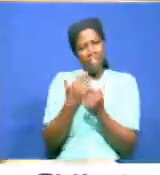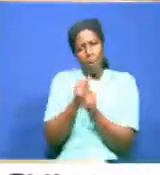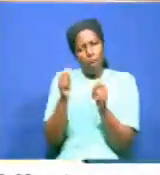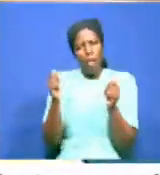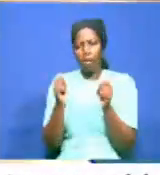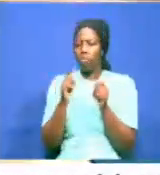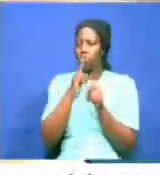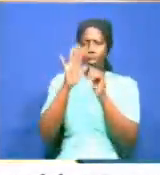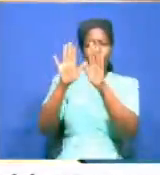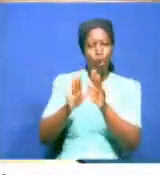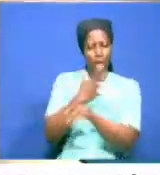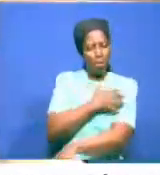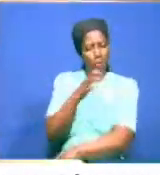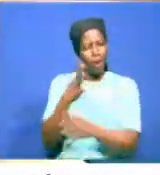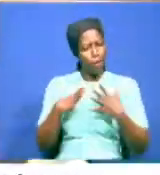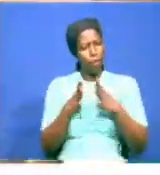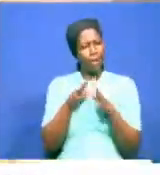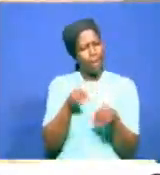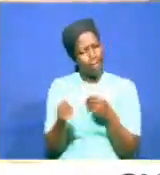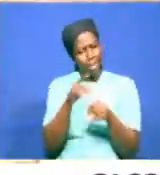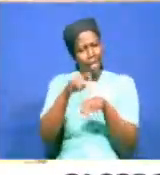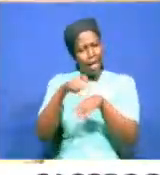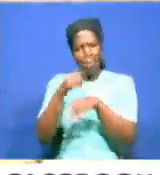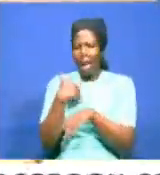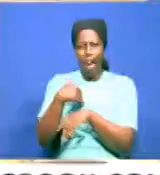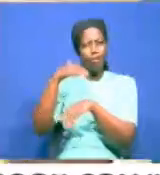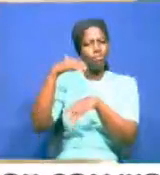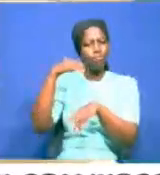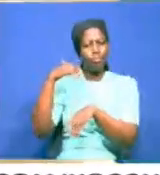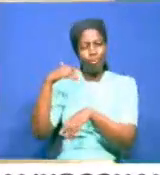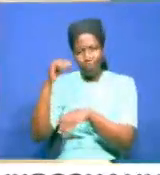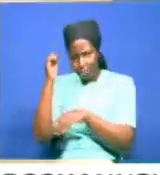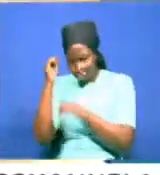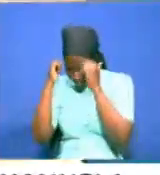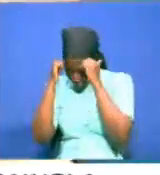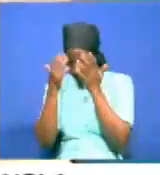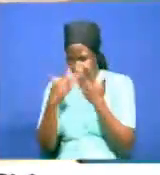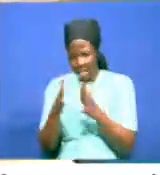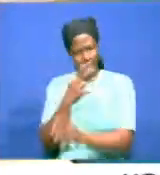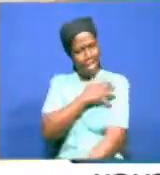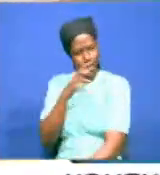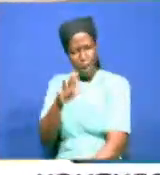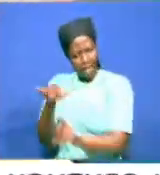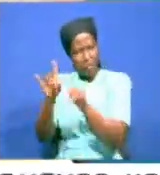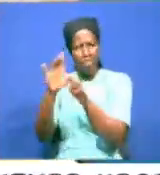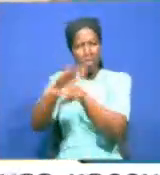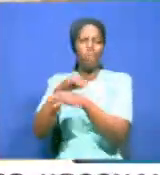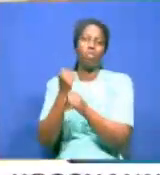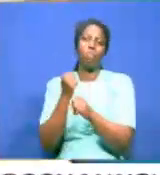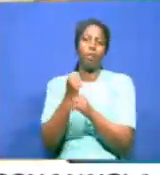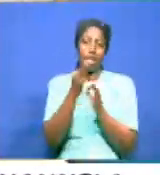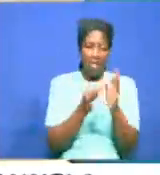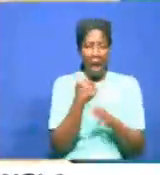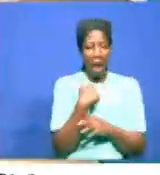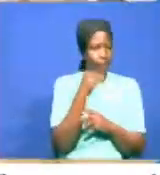disabilities. Where they have papers, empower them so that they have jobs. Mm-hmm. And where they don't have papers and they have,